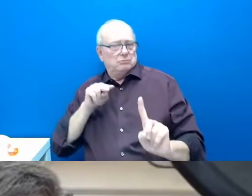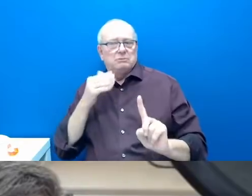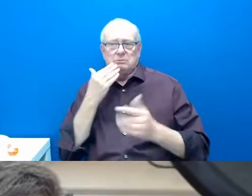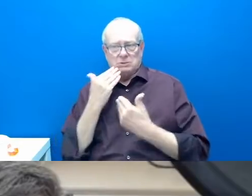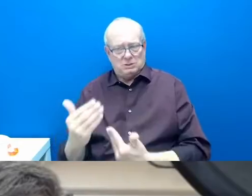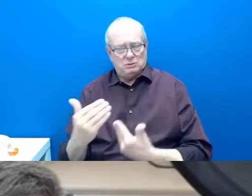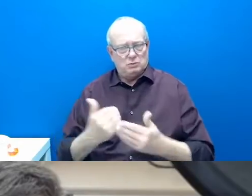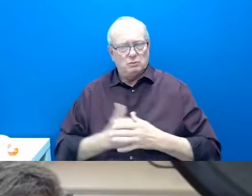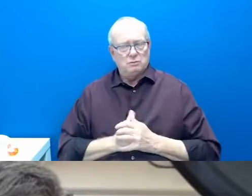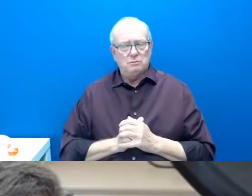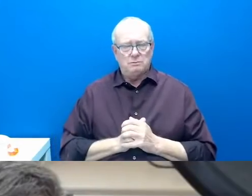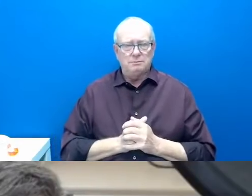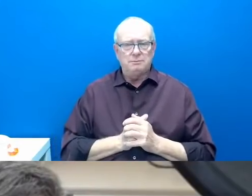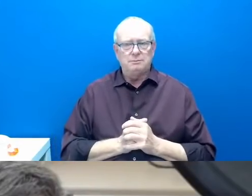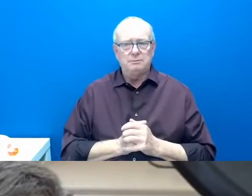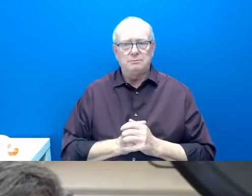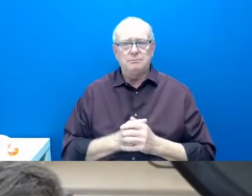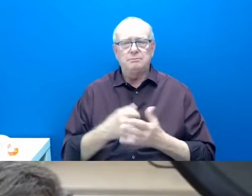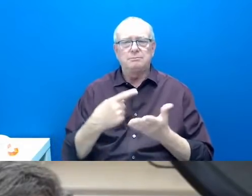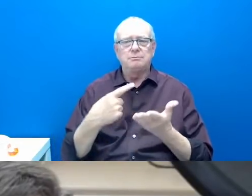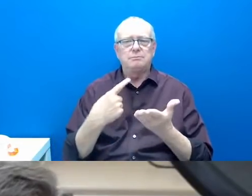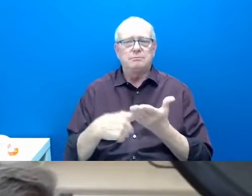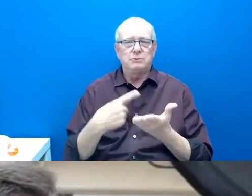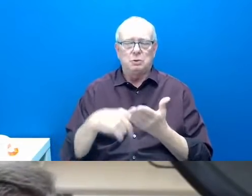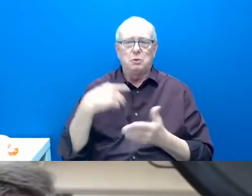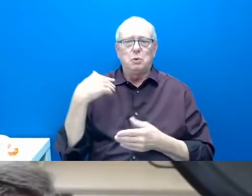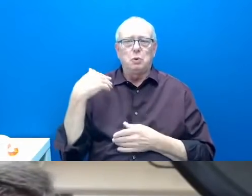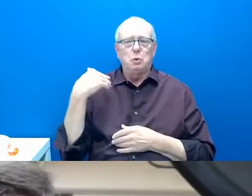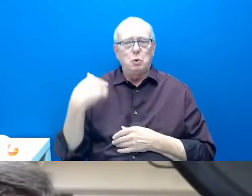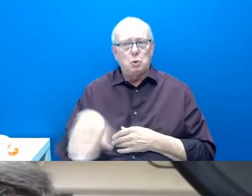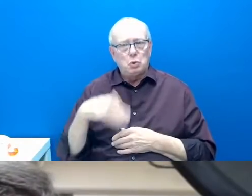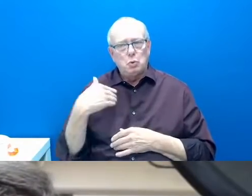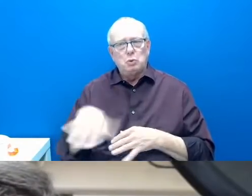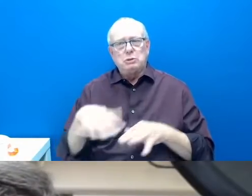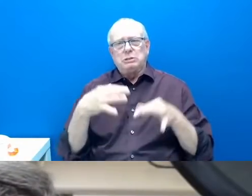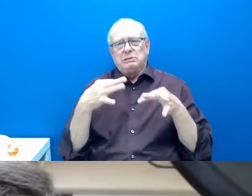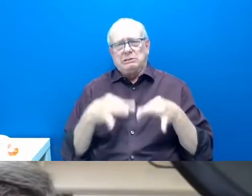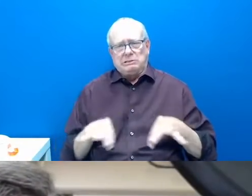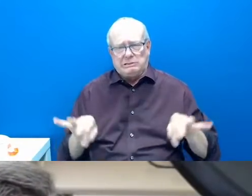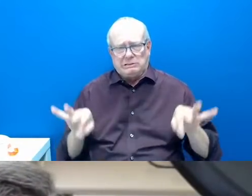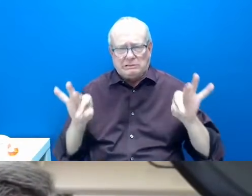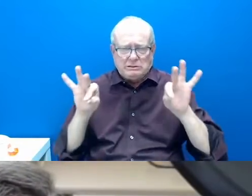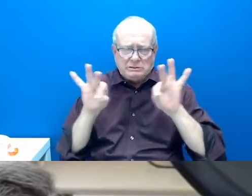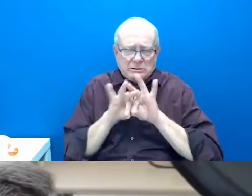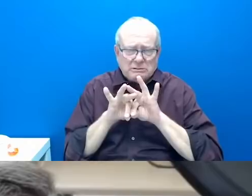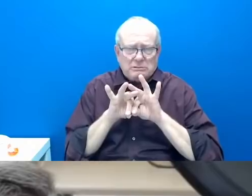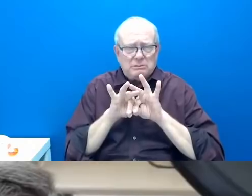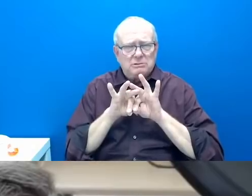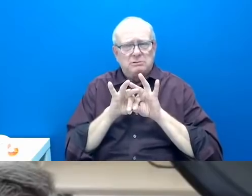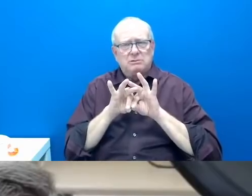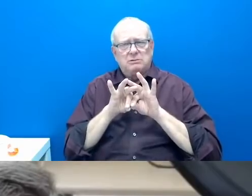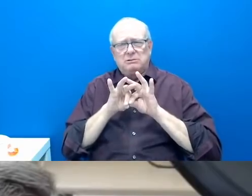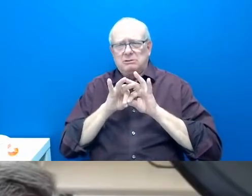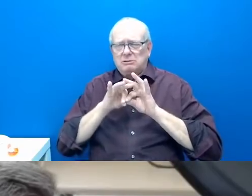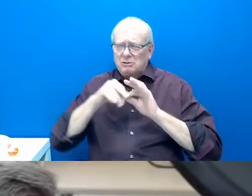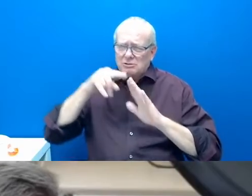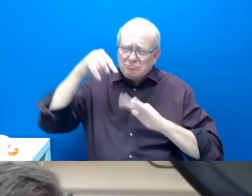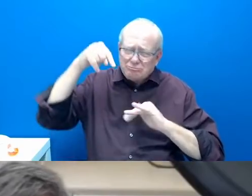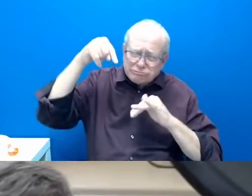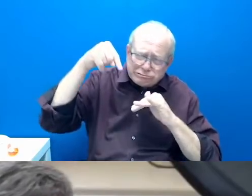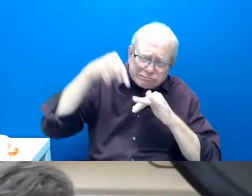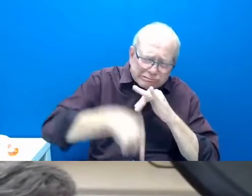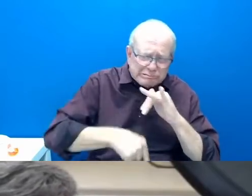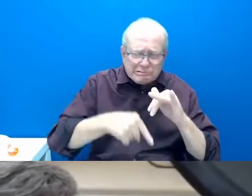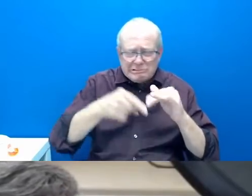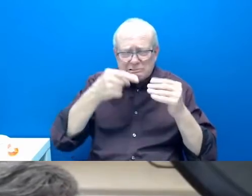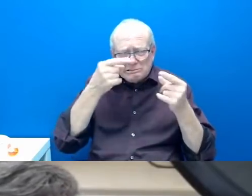overview. We've talked a lot about some really big, heavy, dense